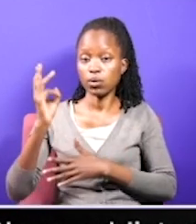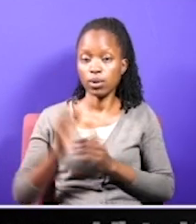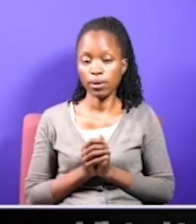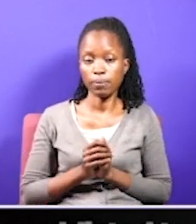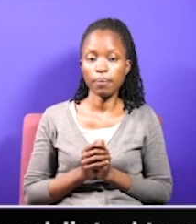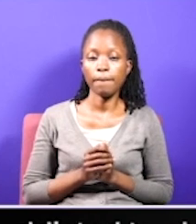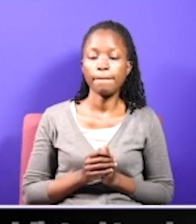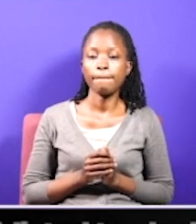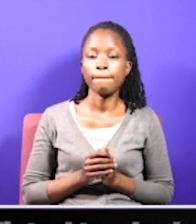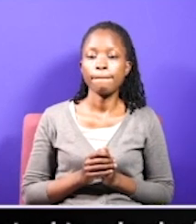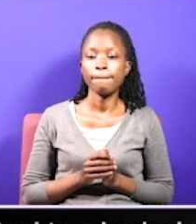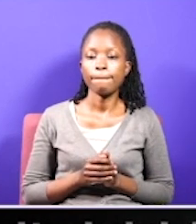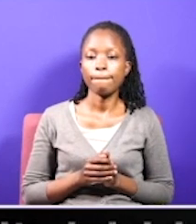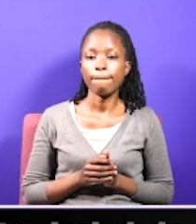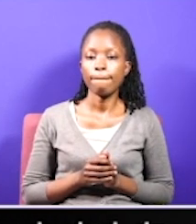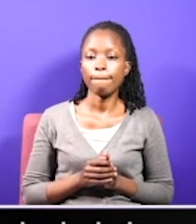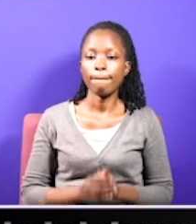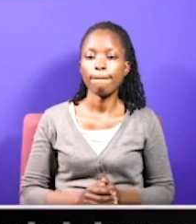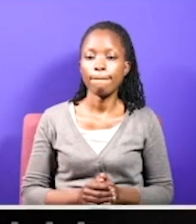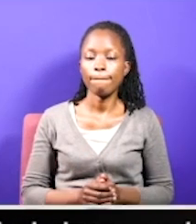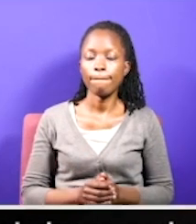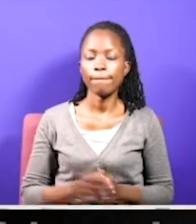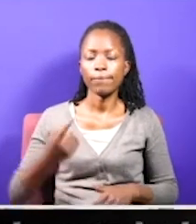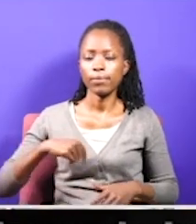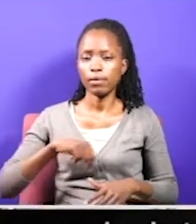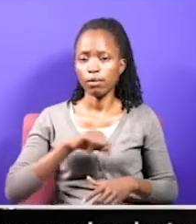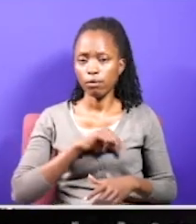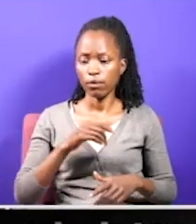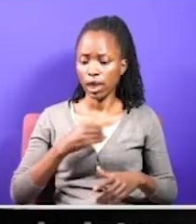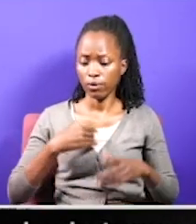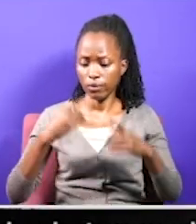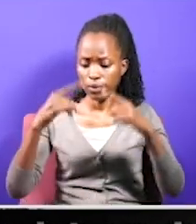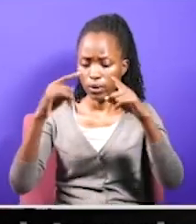multi-party democracy. We have made tremendous progress.